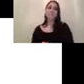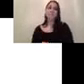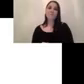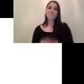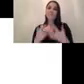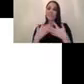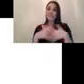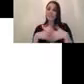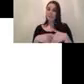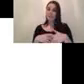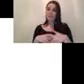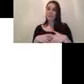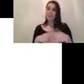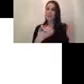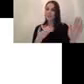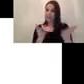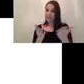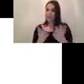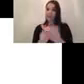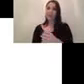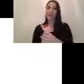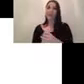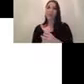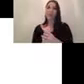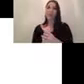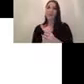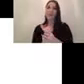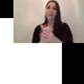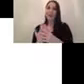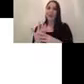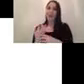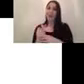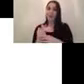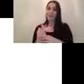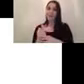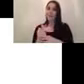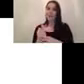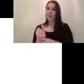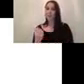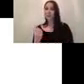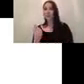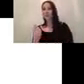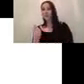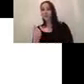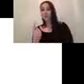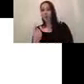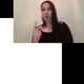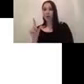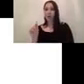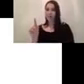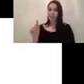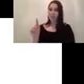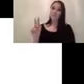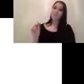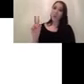currently available. We have about a dozen of them deployed inside IFM.